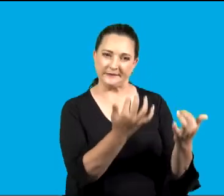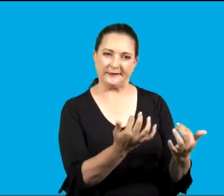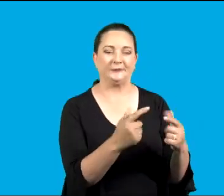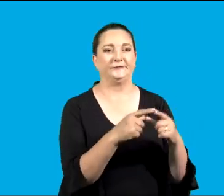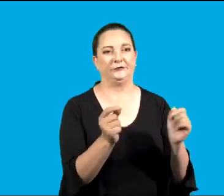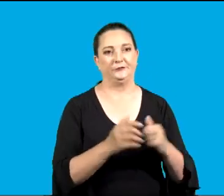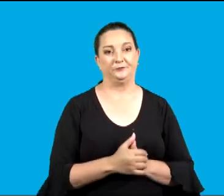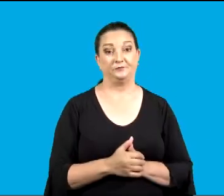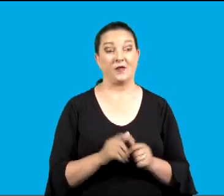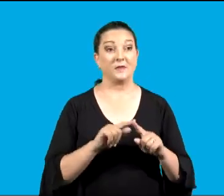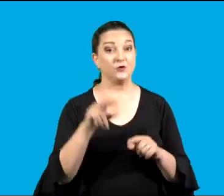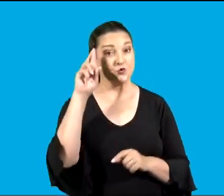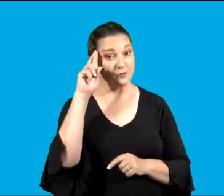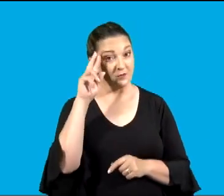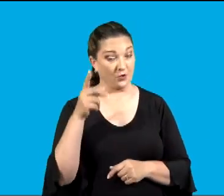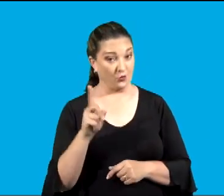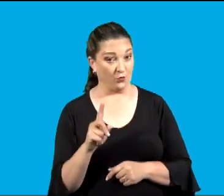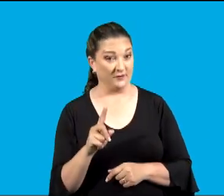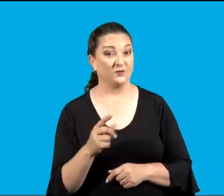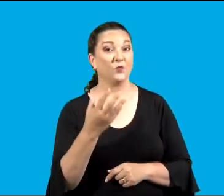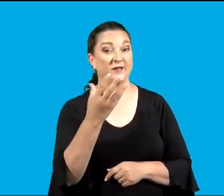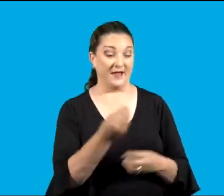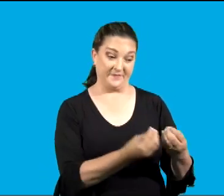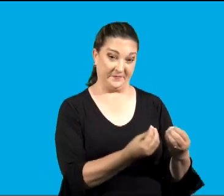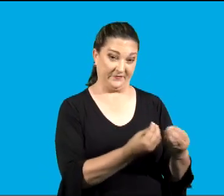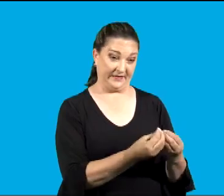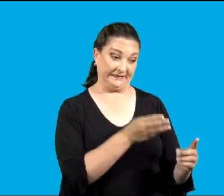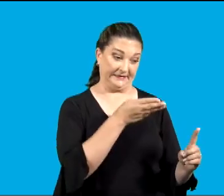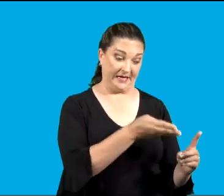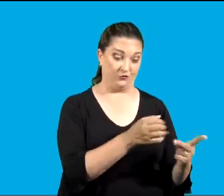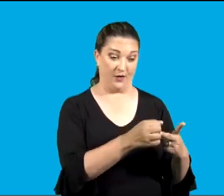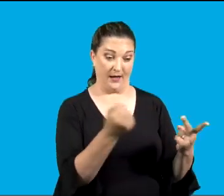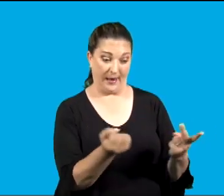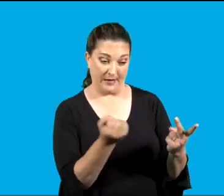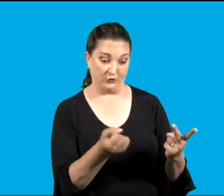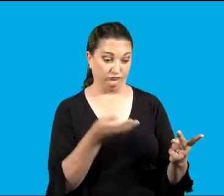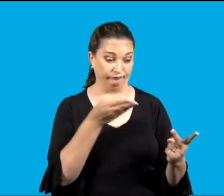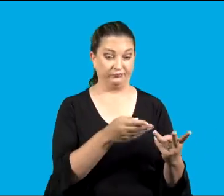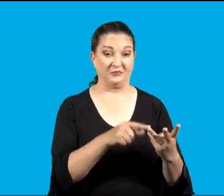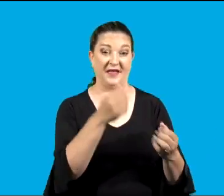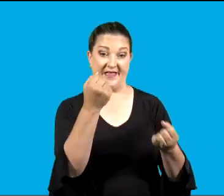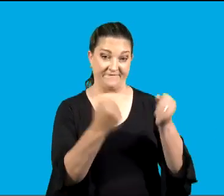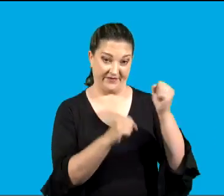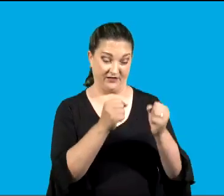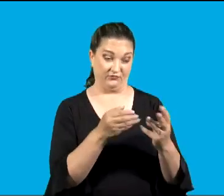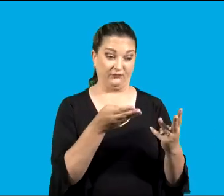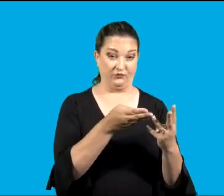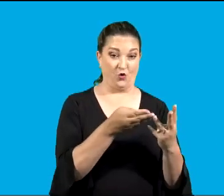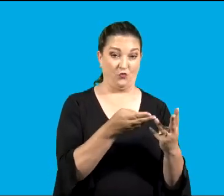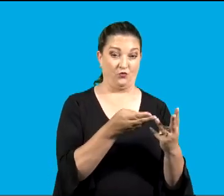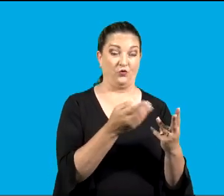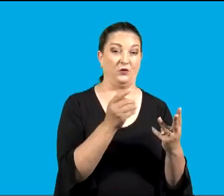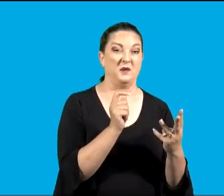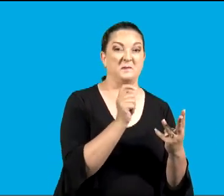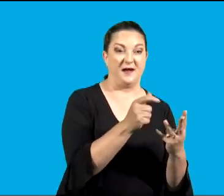And remember, we have already done our direct material cost, our direct labor cost, and our factory overheads. So now